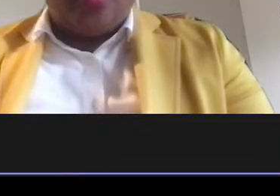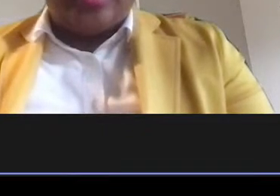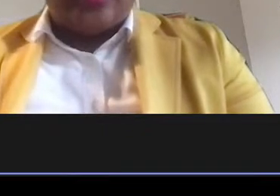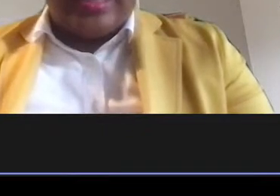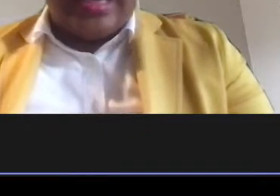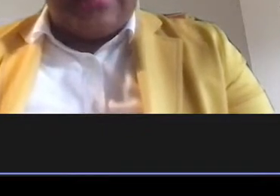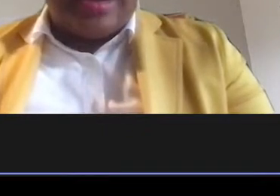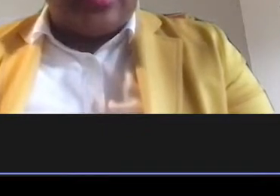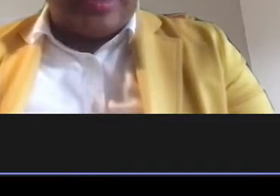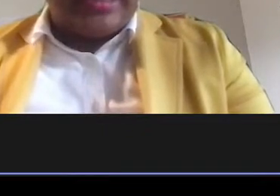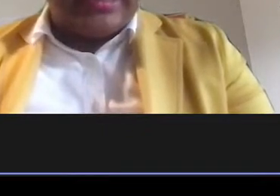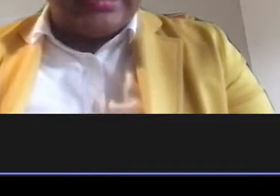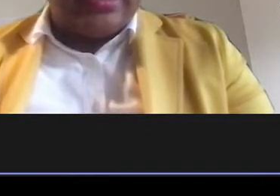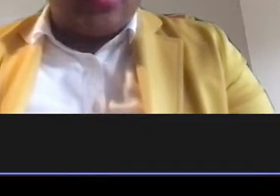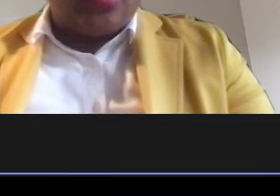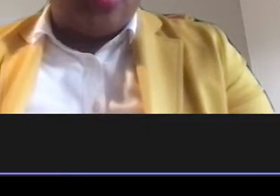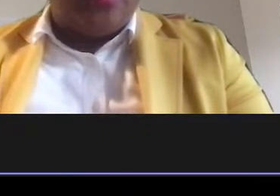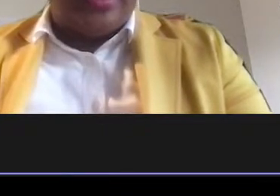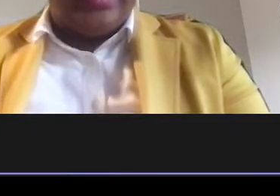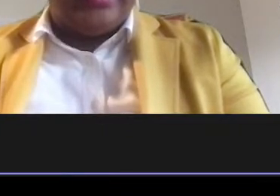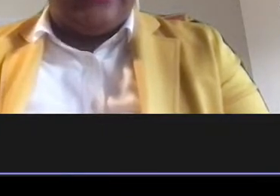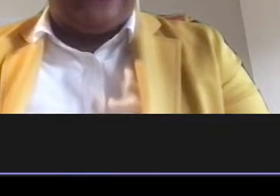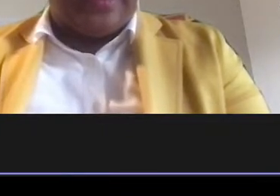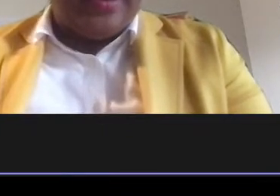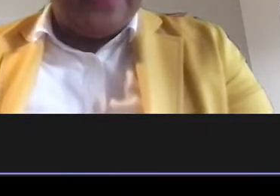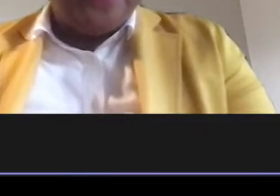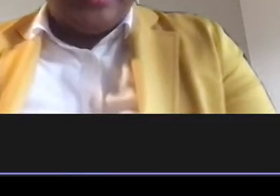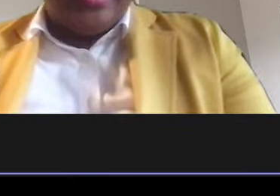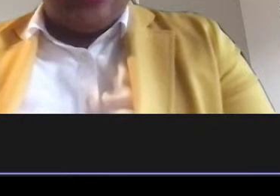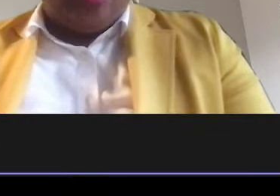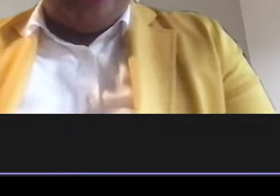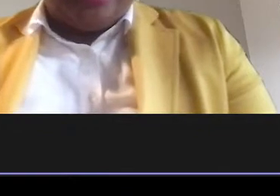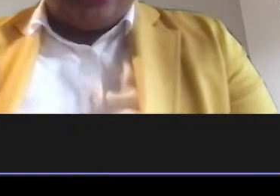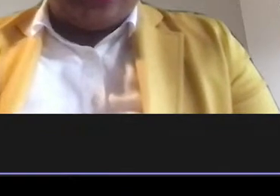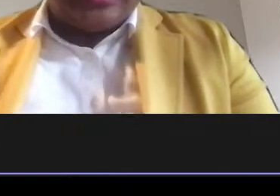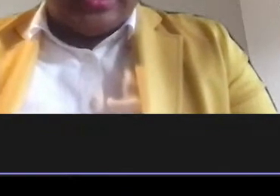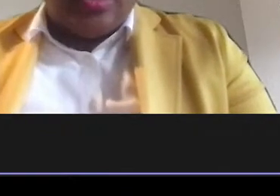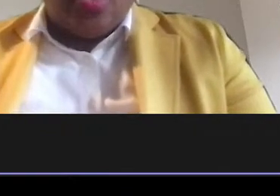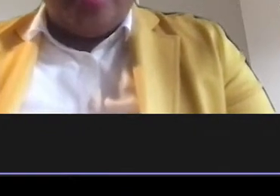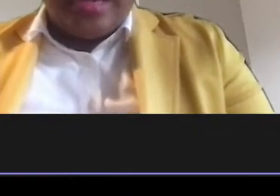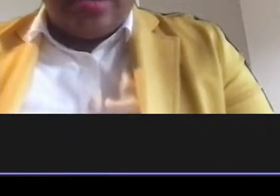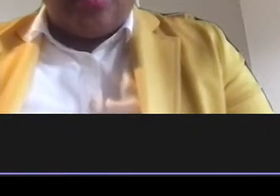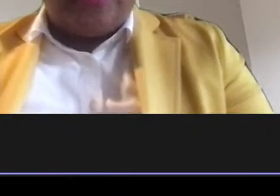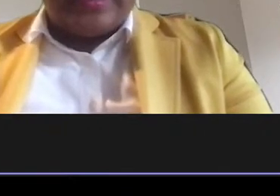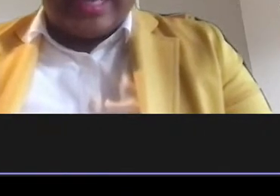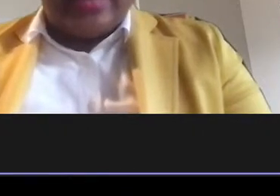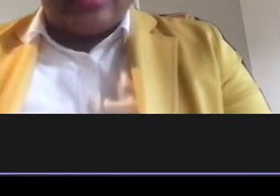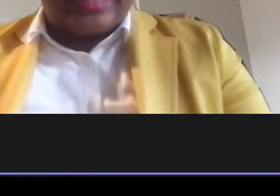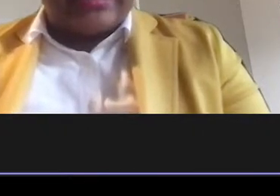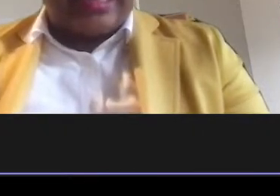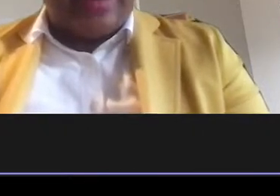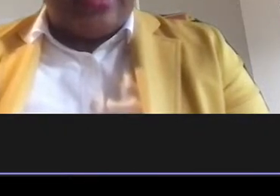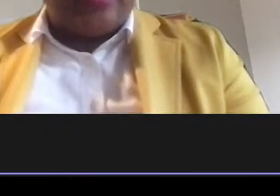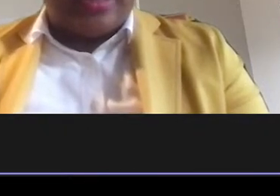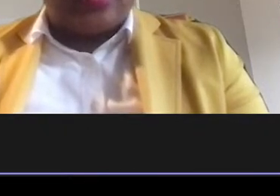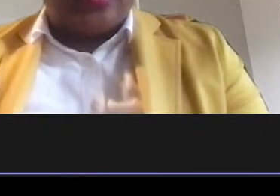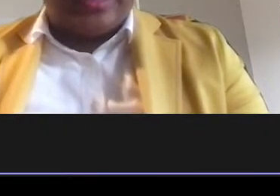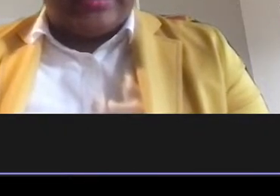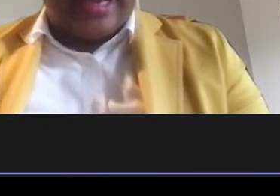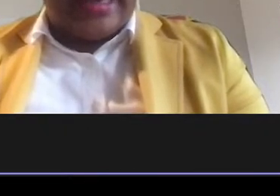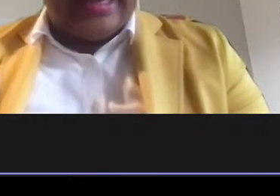uSibiya ngokwethulela abantu bakithi inkulumo eyifa neyinkomba yokuthi umnyango ufisa ikusasa